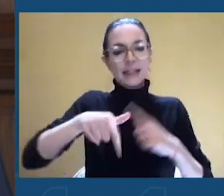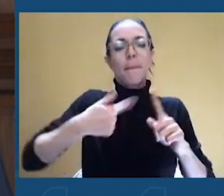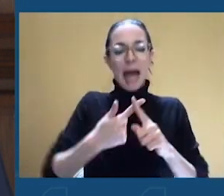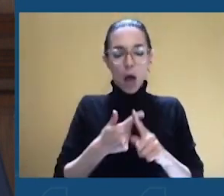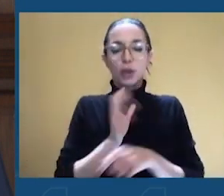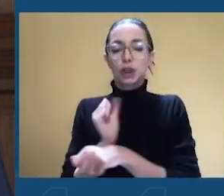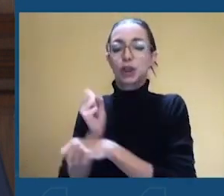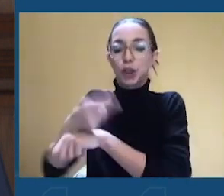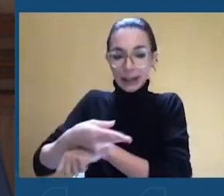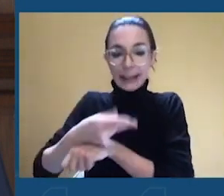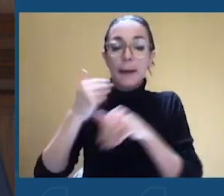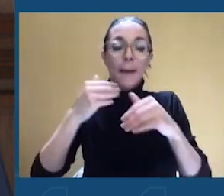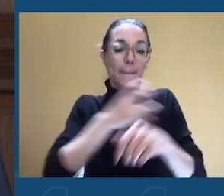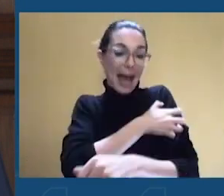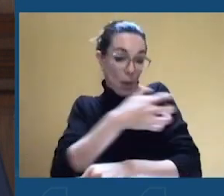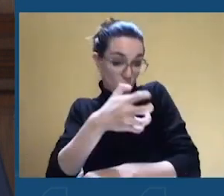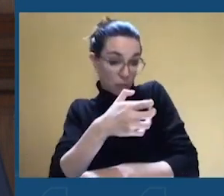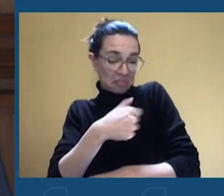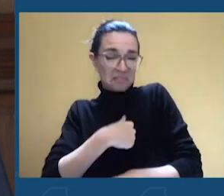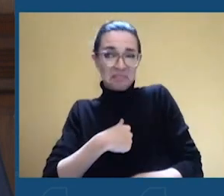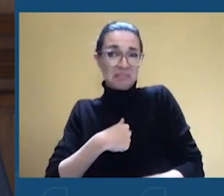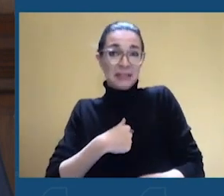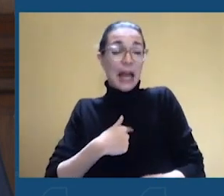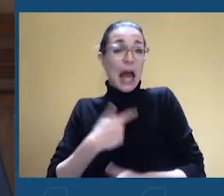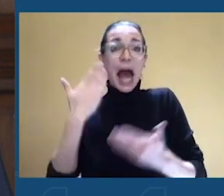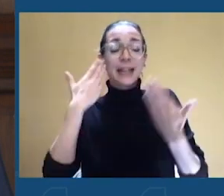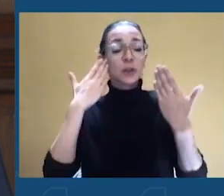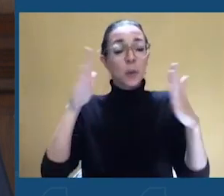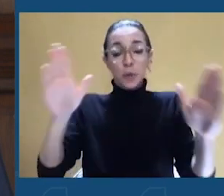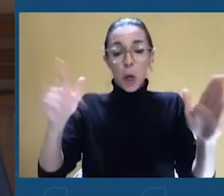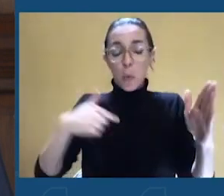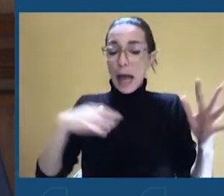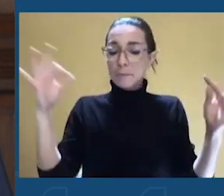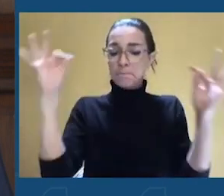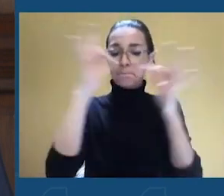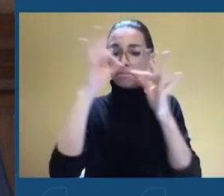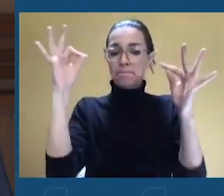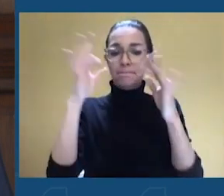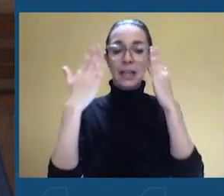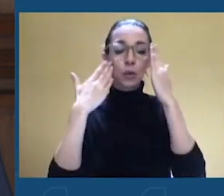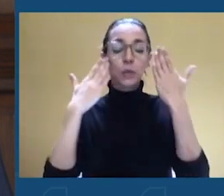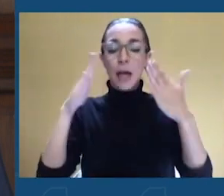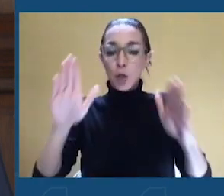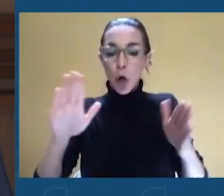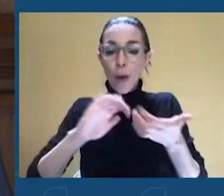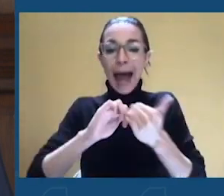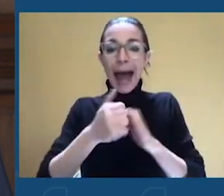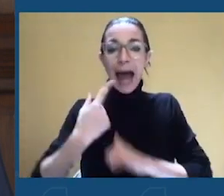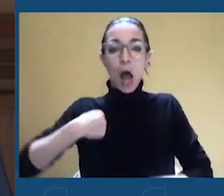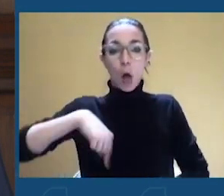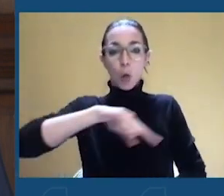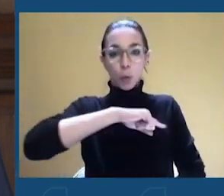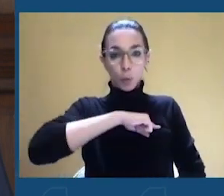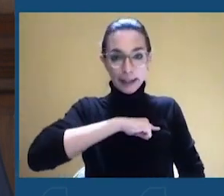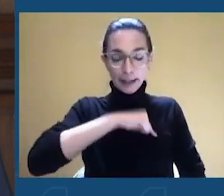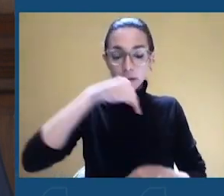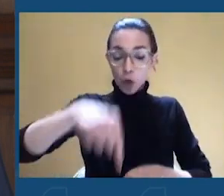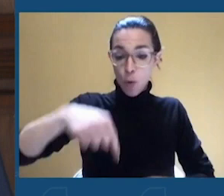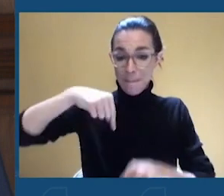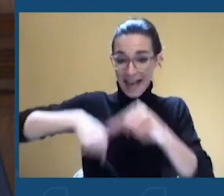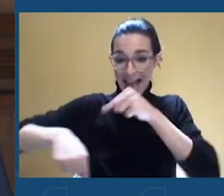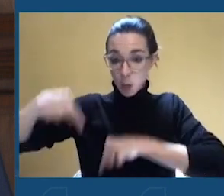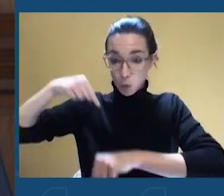And I don't know, I genuinely do not know how we square going backwards in this